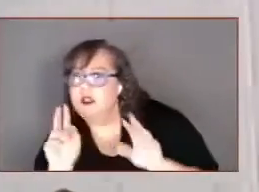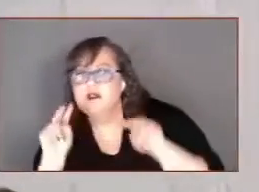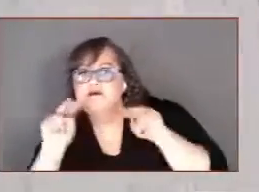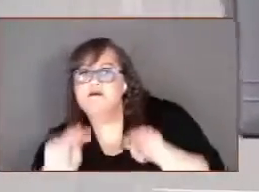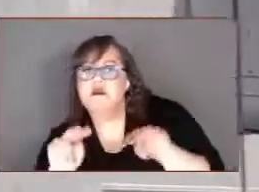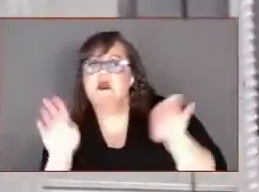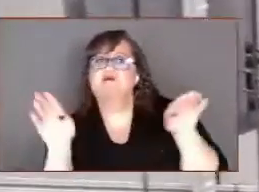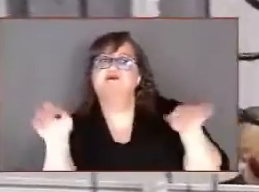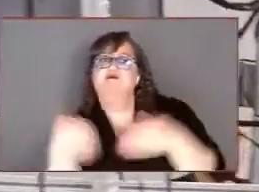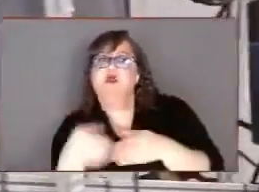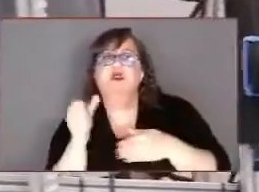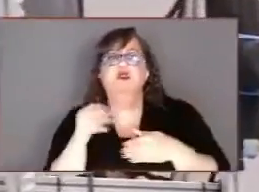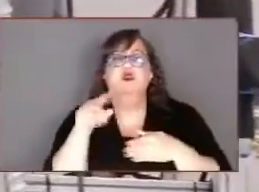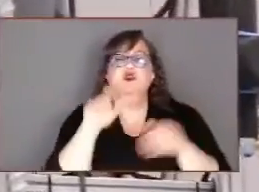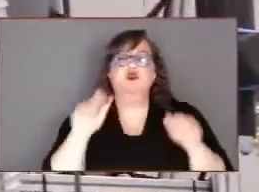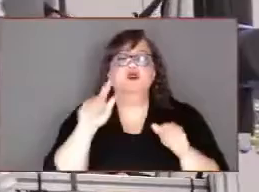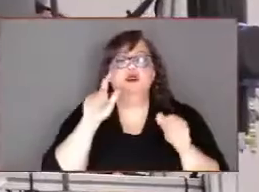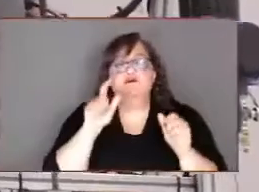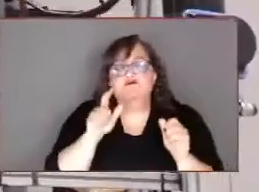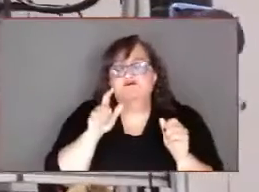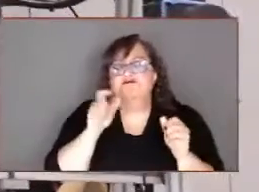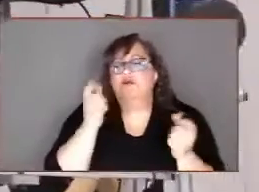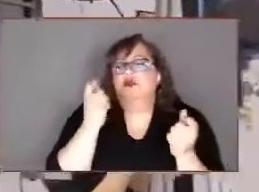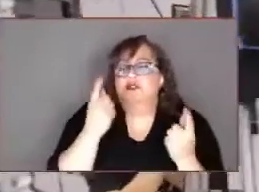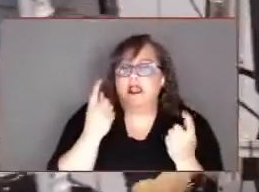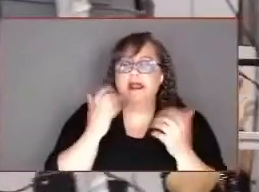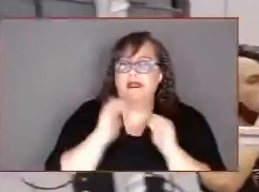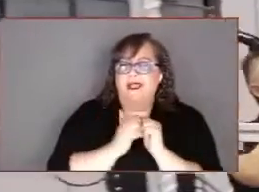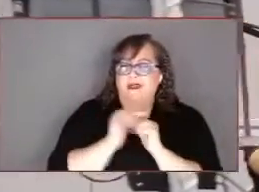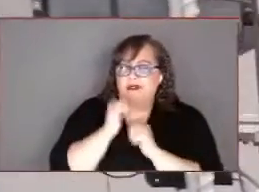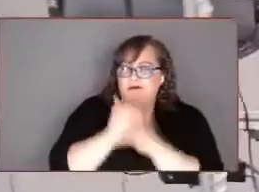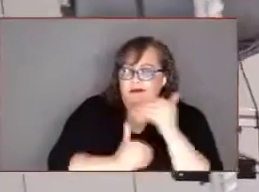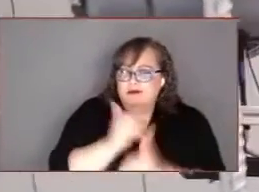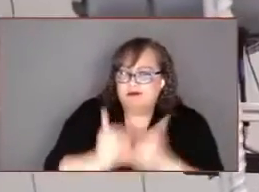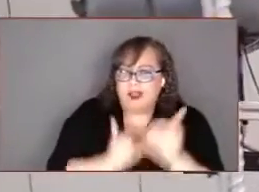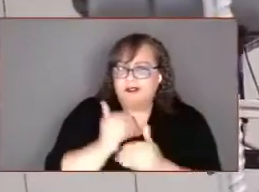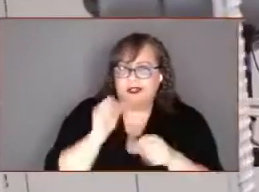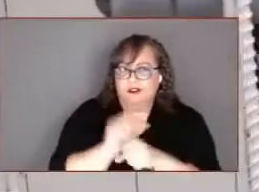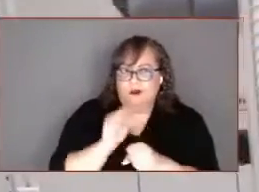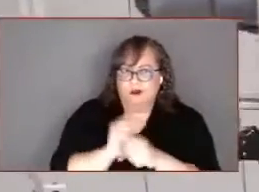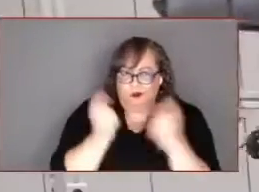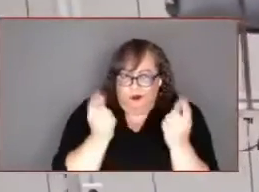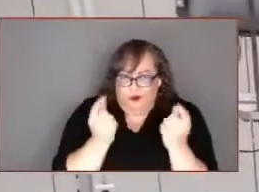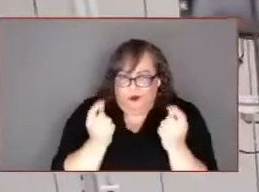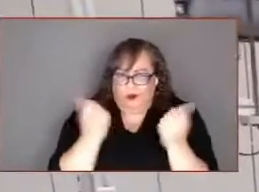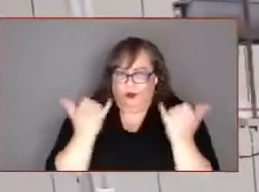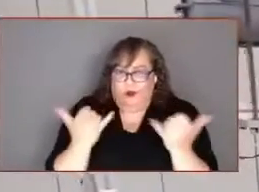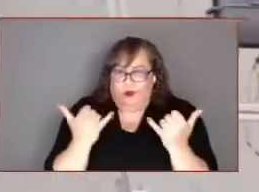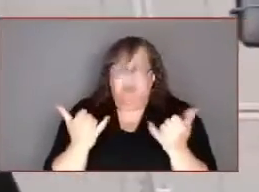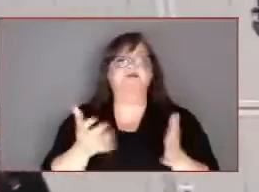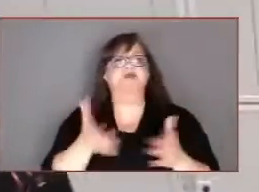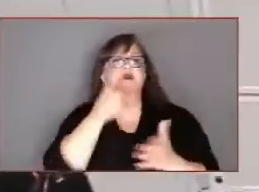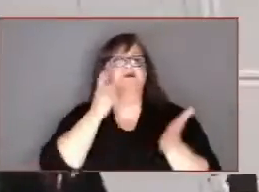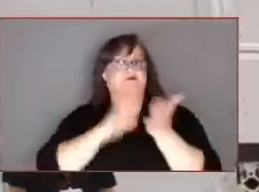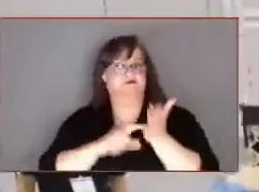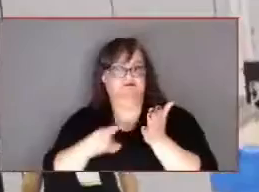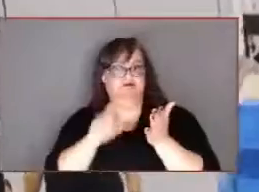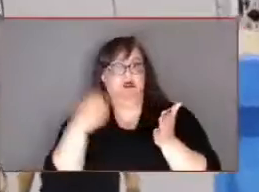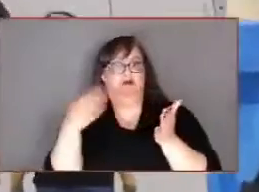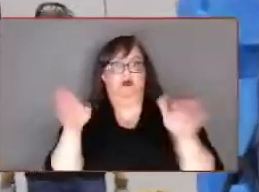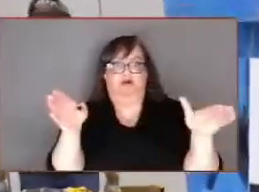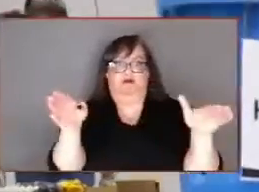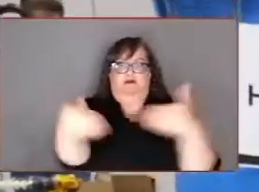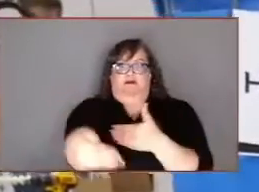Ice and Prospecting Challenge works. So you'll see these blue bins at each one of the team stations. And situated at the very bottom of